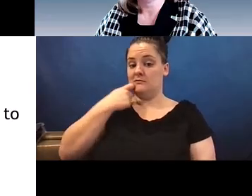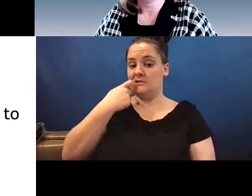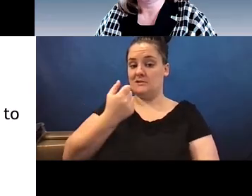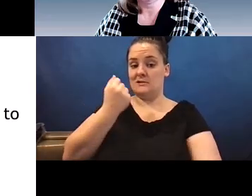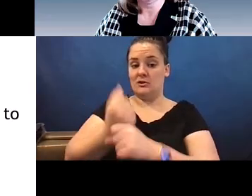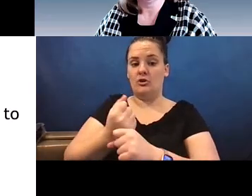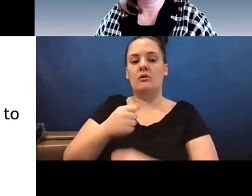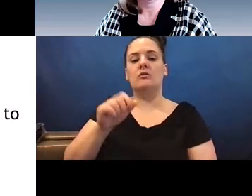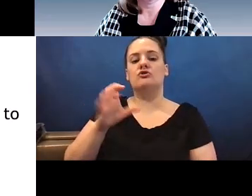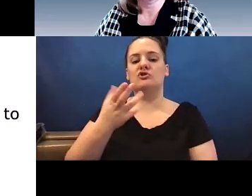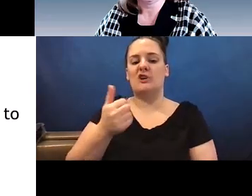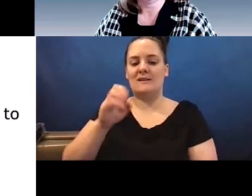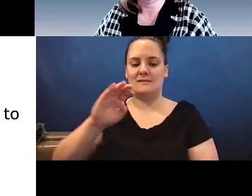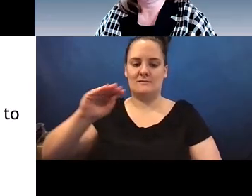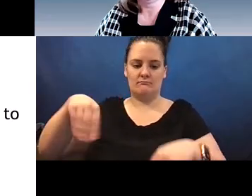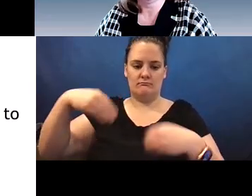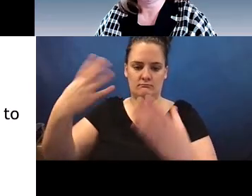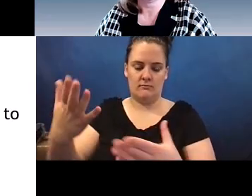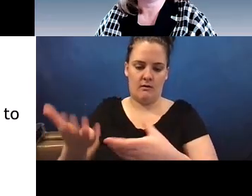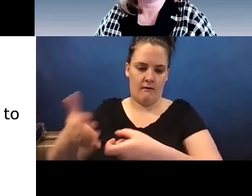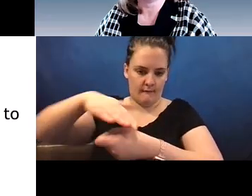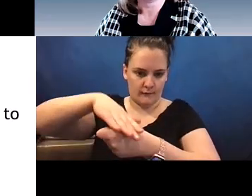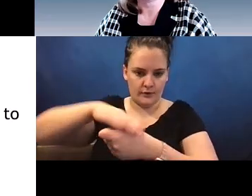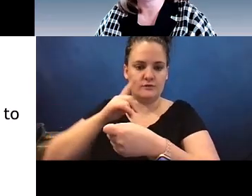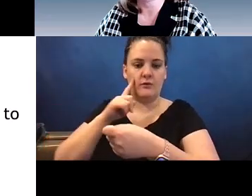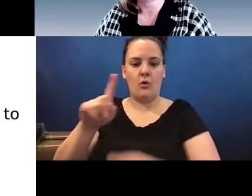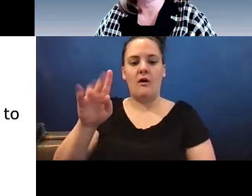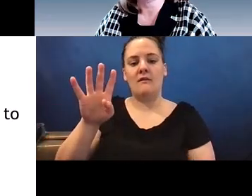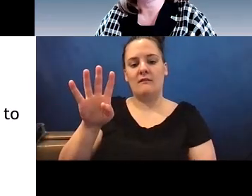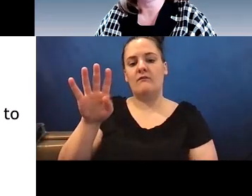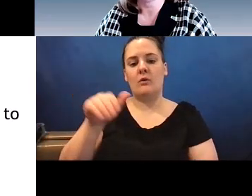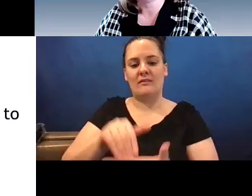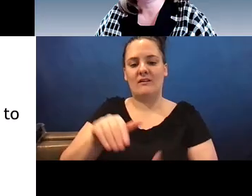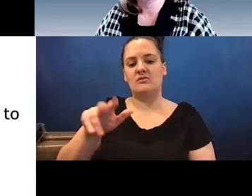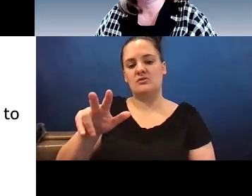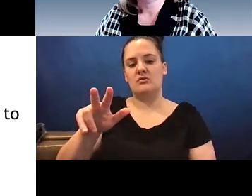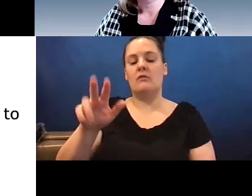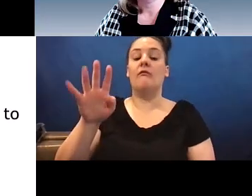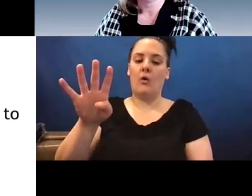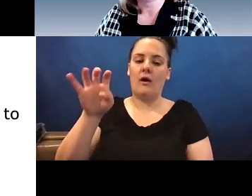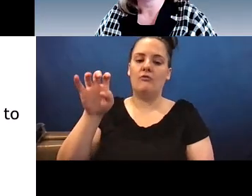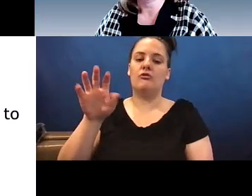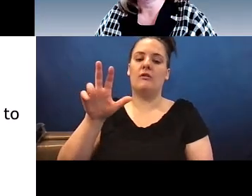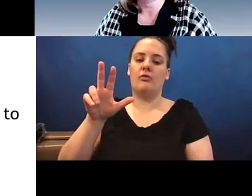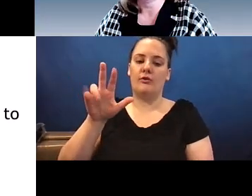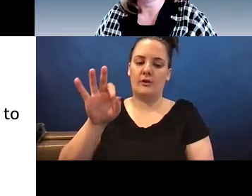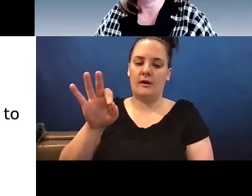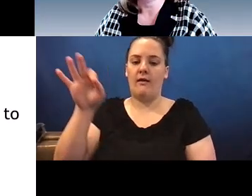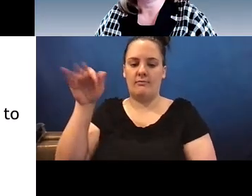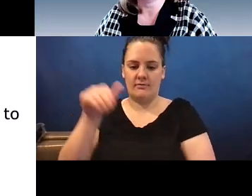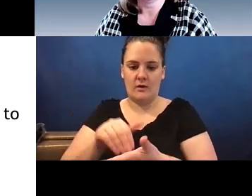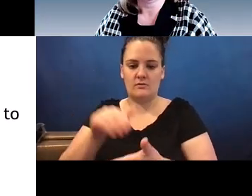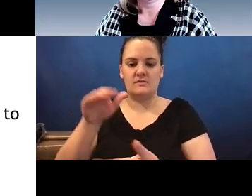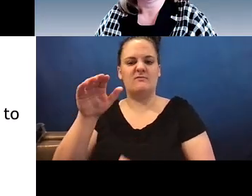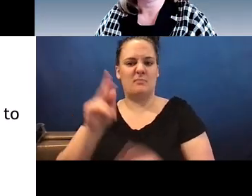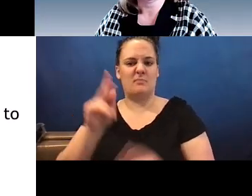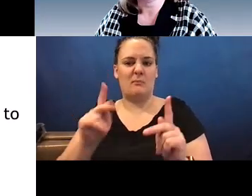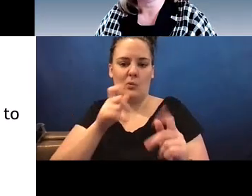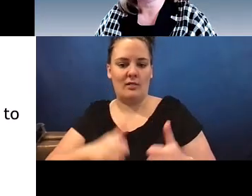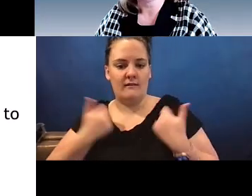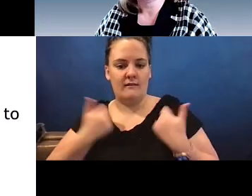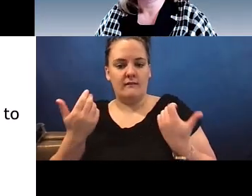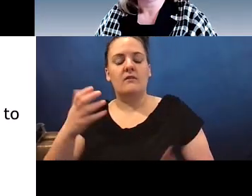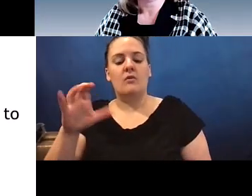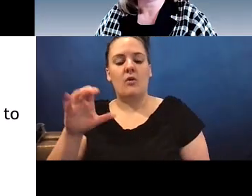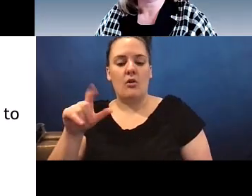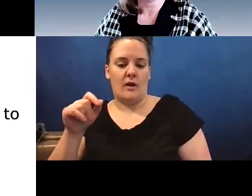Coloradans under Medicaid, CHIP, and a Medicaid buy-in program for persons with disabilities. Because of the higher federal match rate for Medicaid